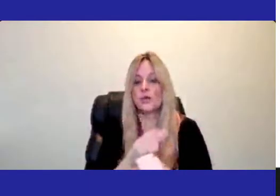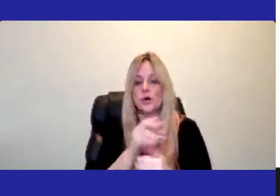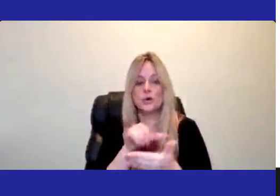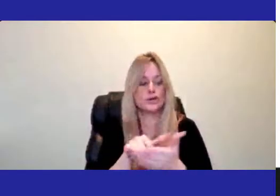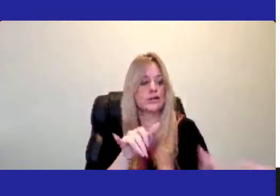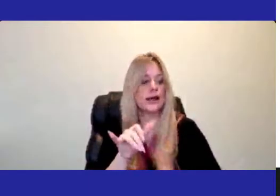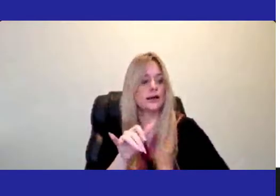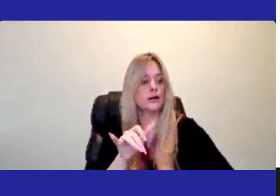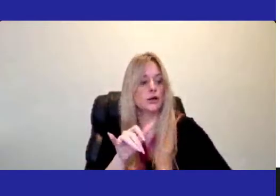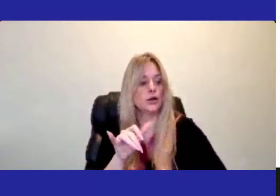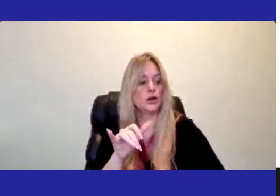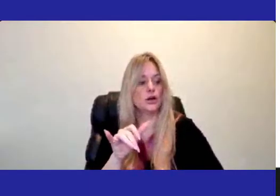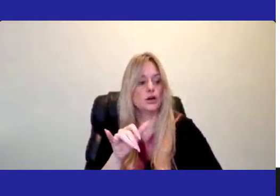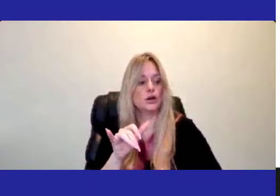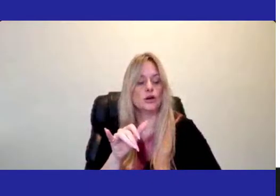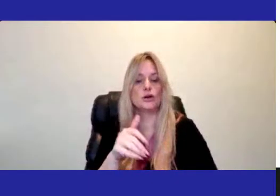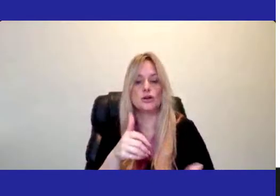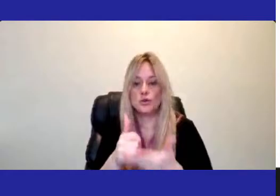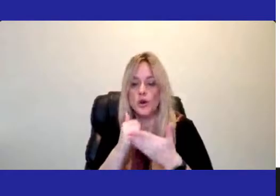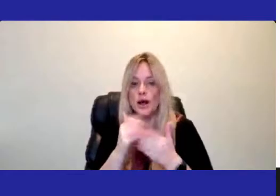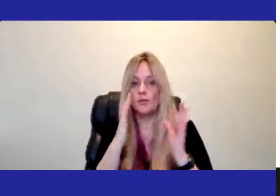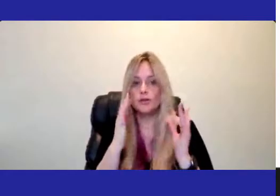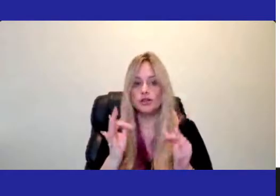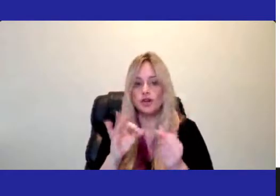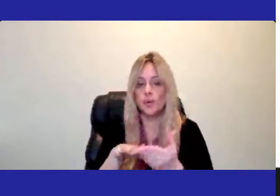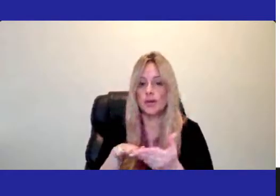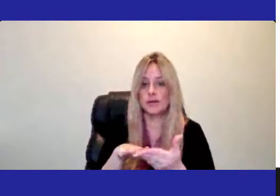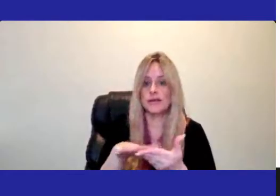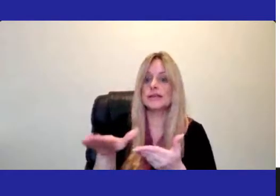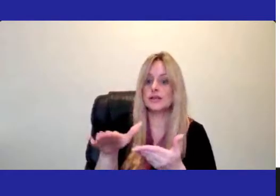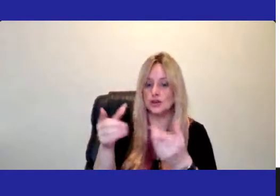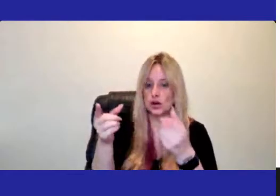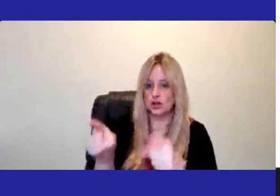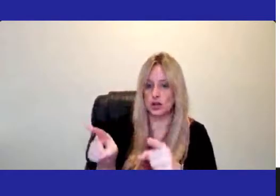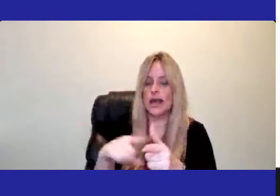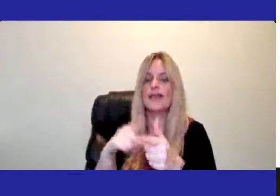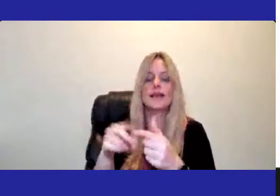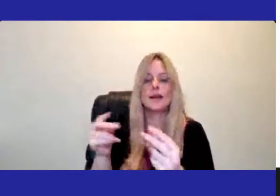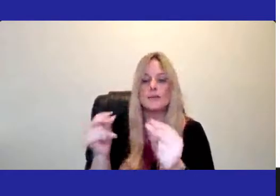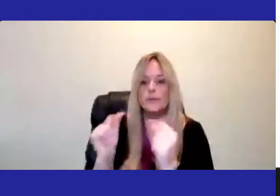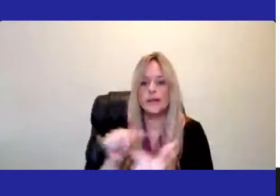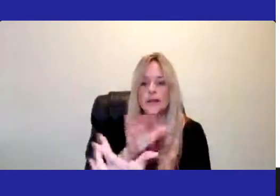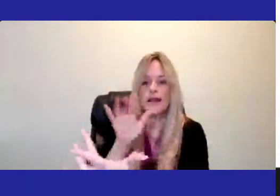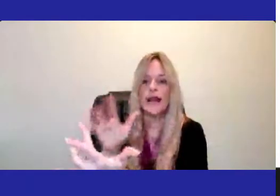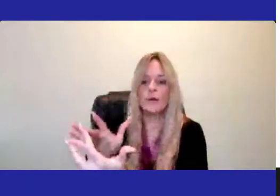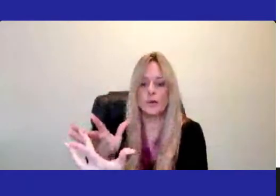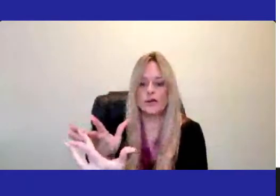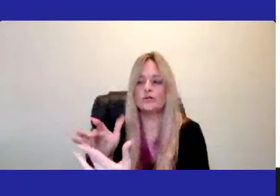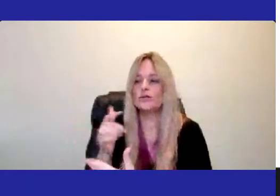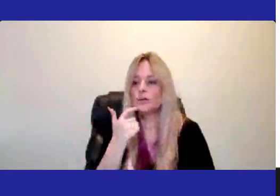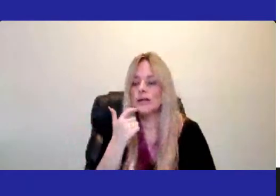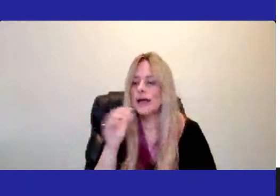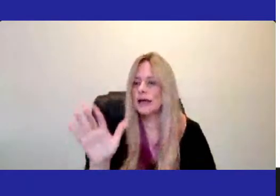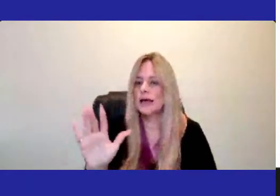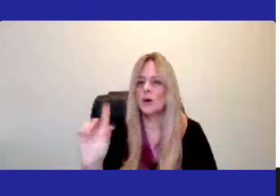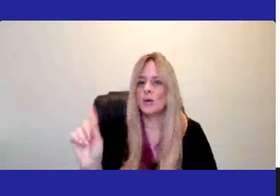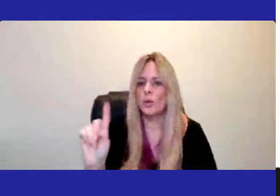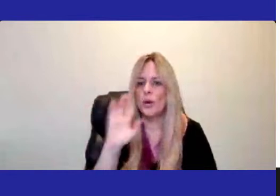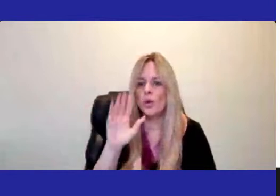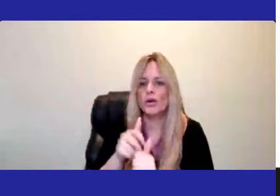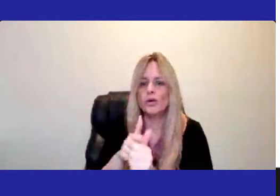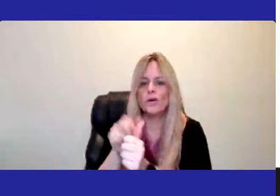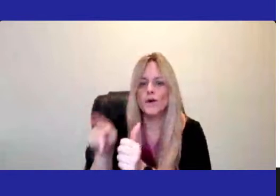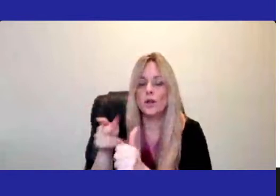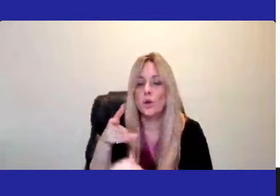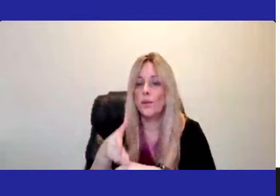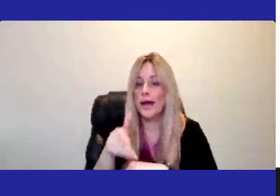to determine the discharge occurred and immediately conduct the outreach to say, where are you going to follow up after